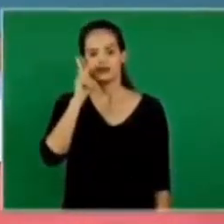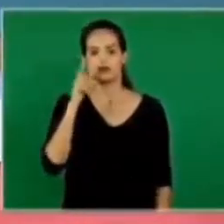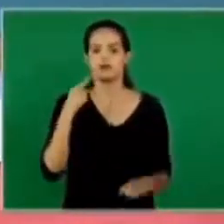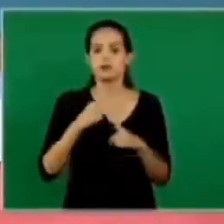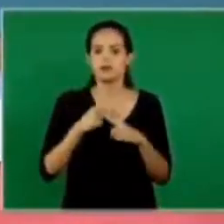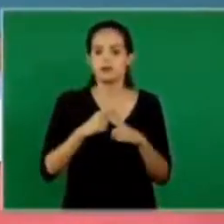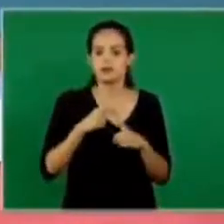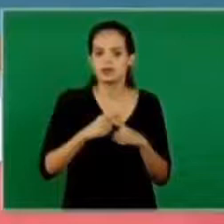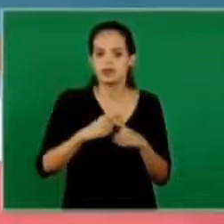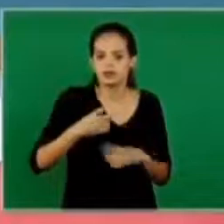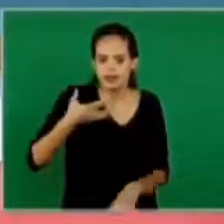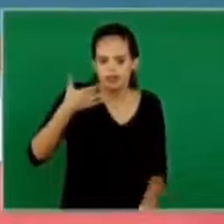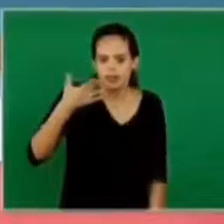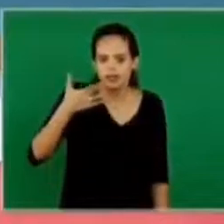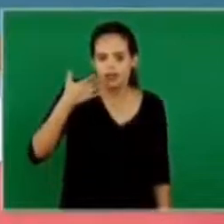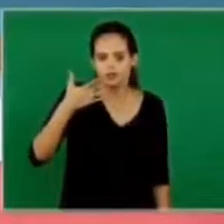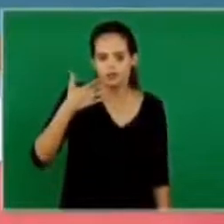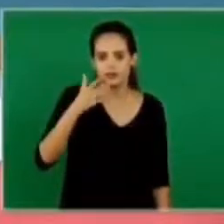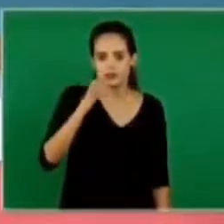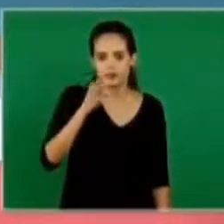wine,